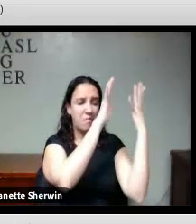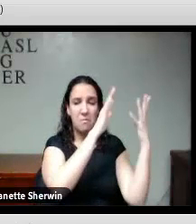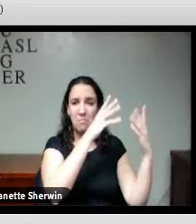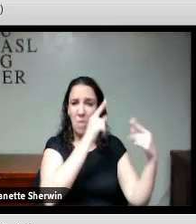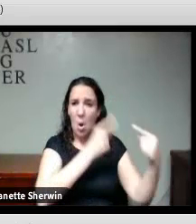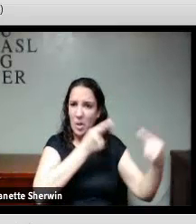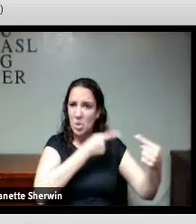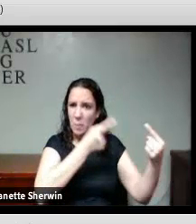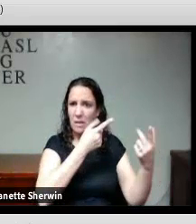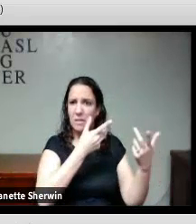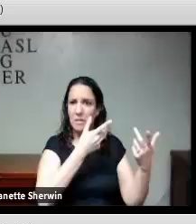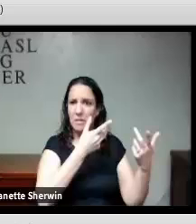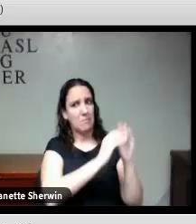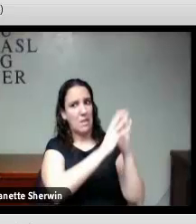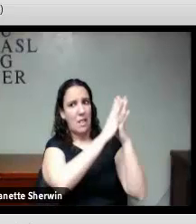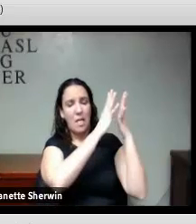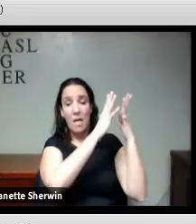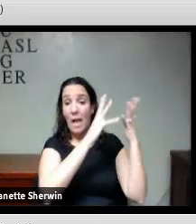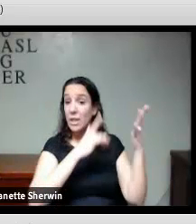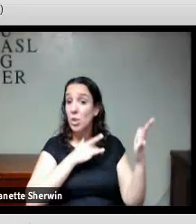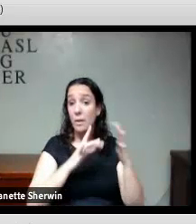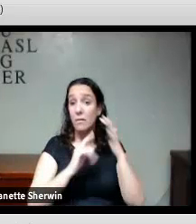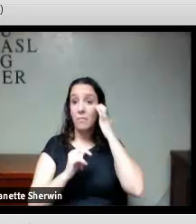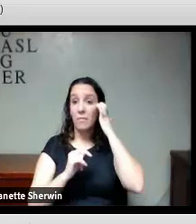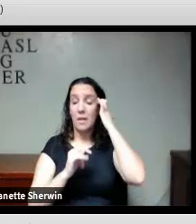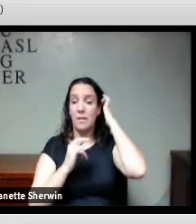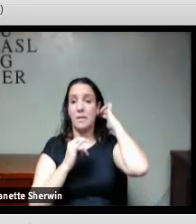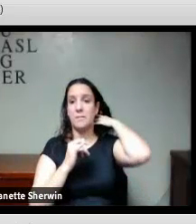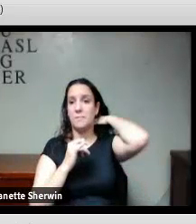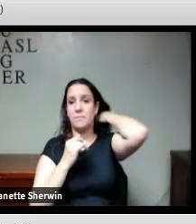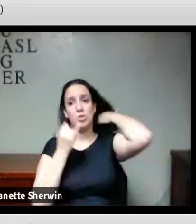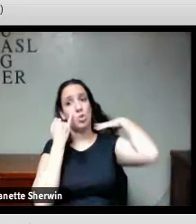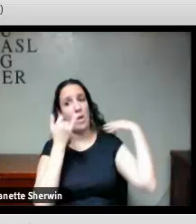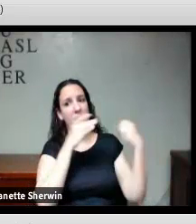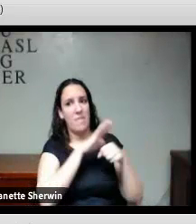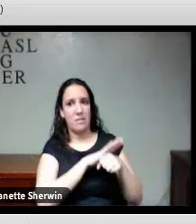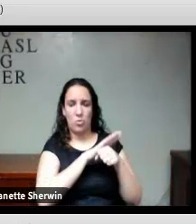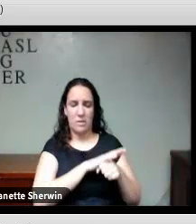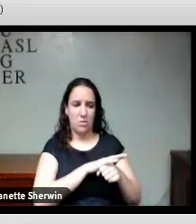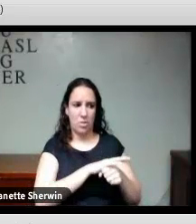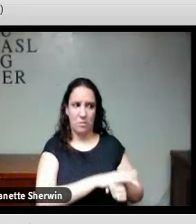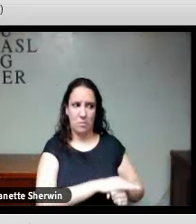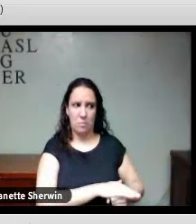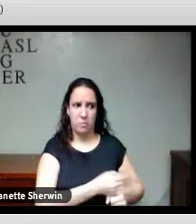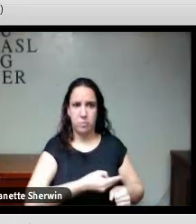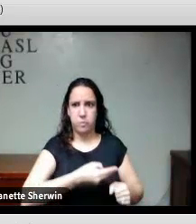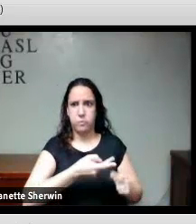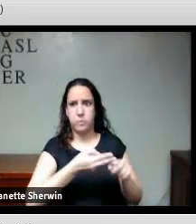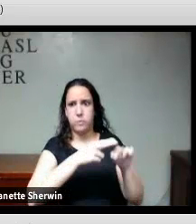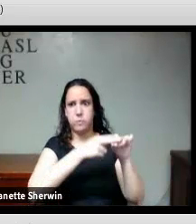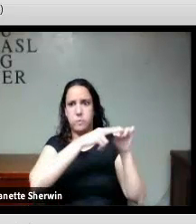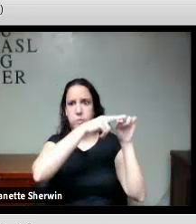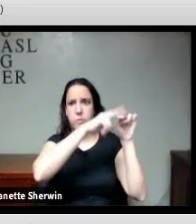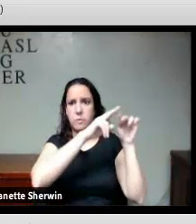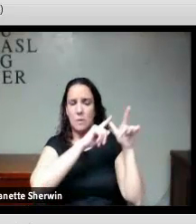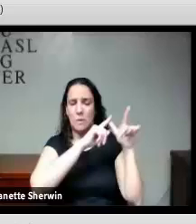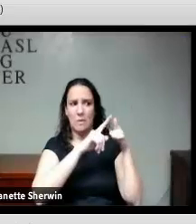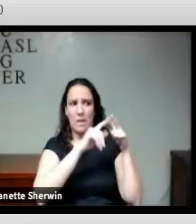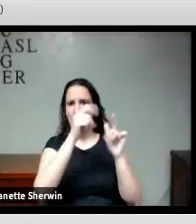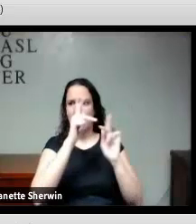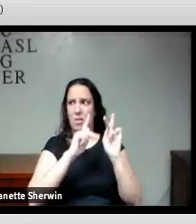you? And when that tension increases, other people feel it too, don't they? It starts to have a ripple effect. It starts